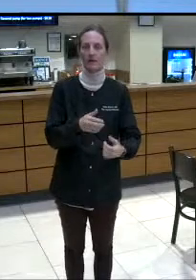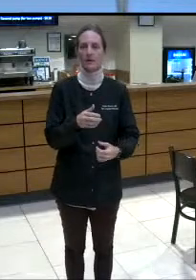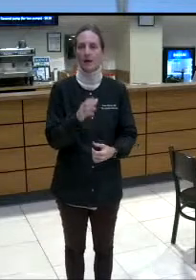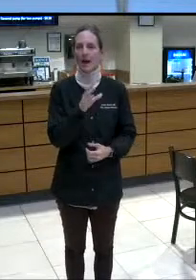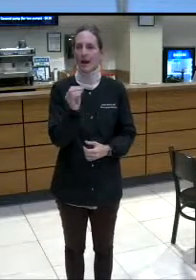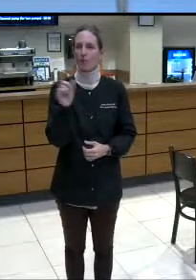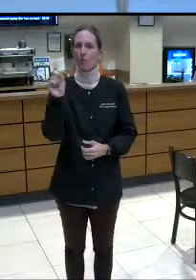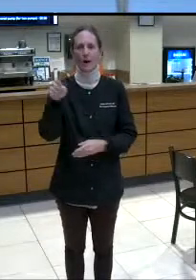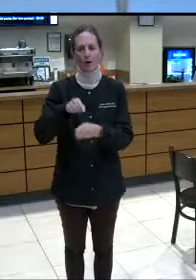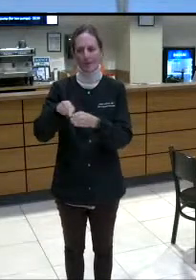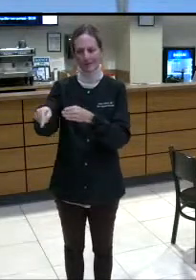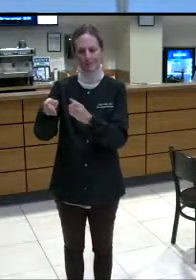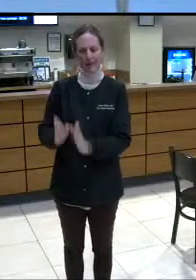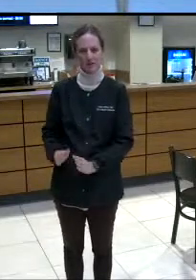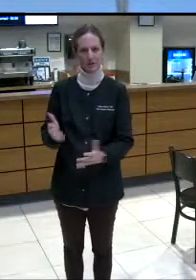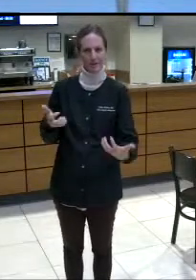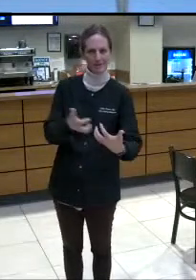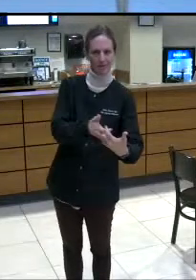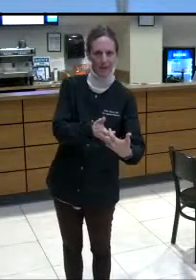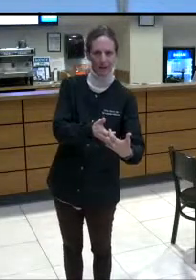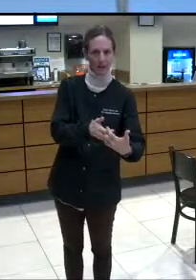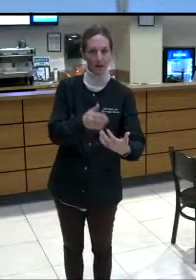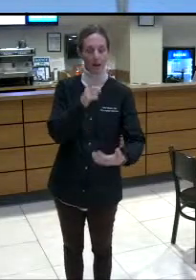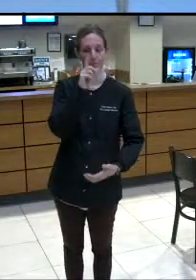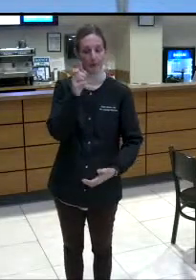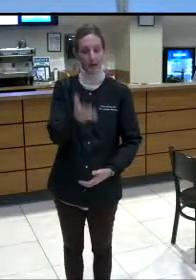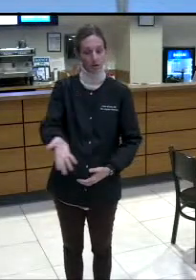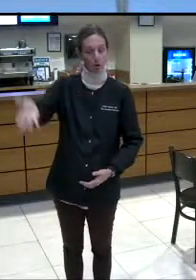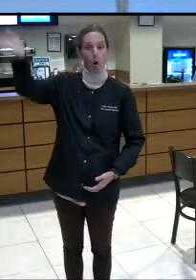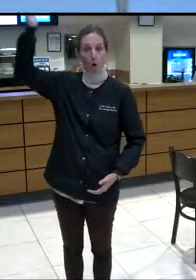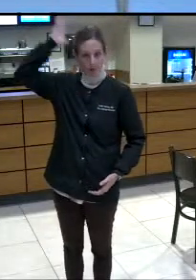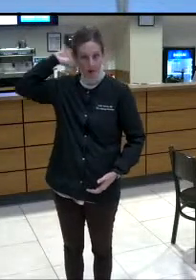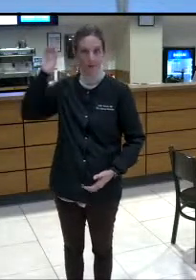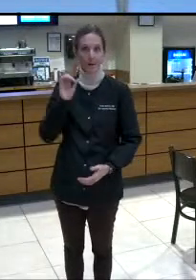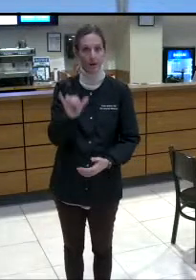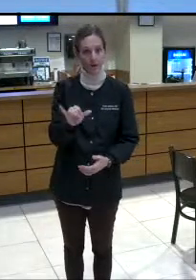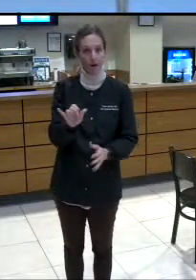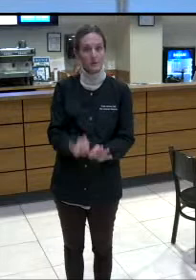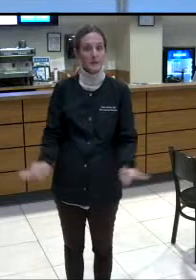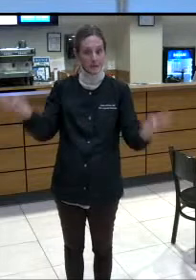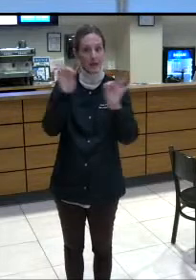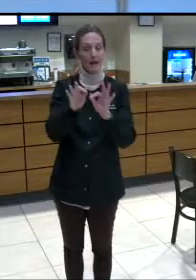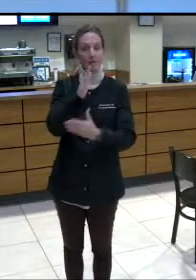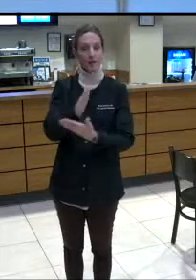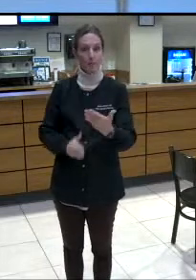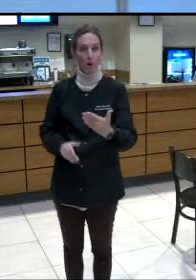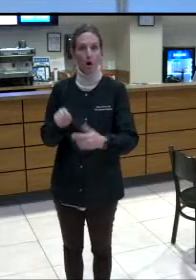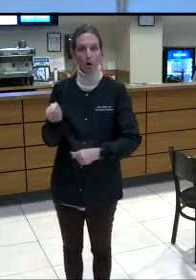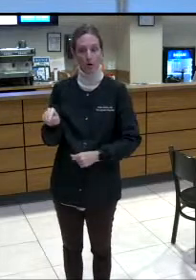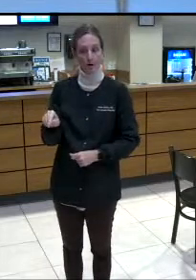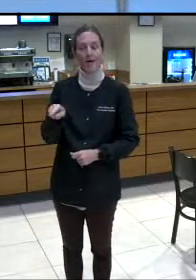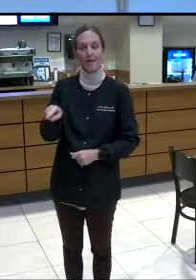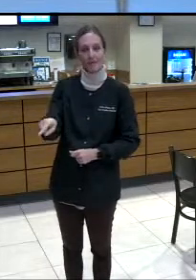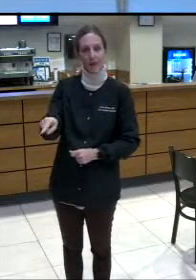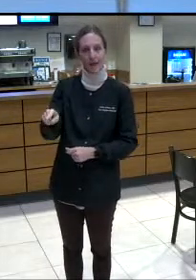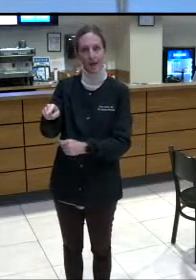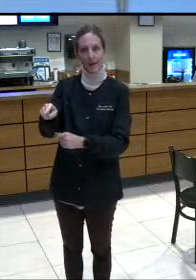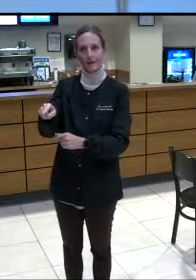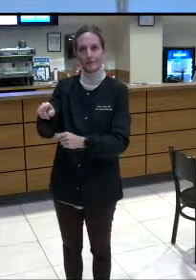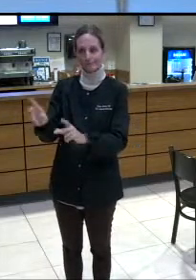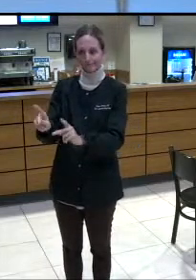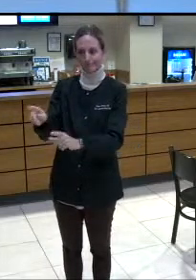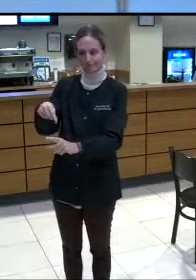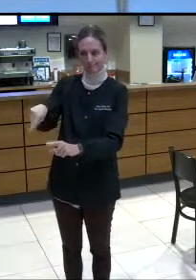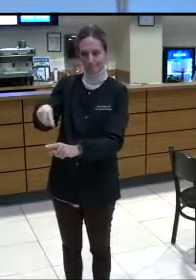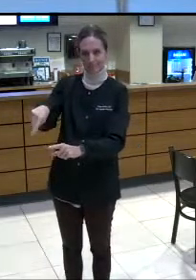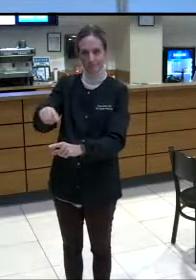Because a long time ago, that was sort of a significant portion, and they had the strength of, one of